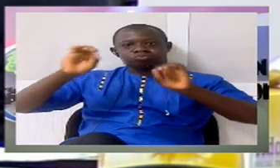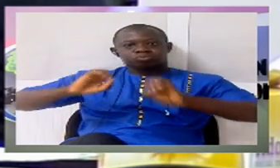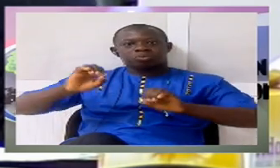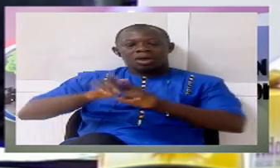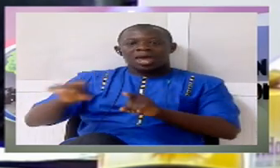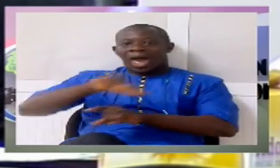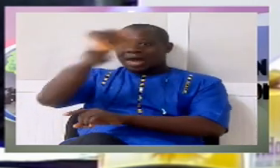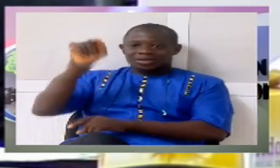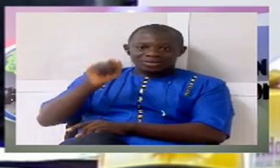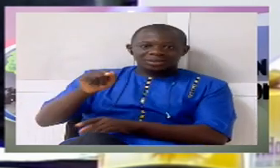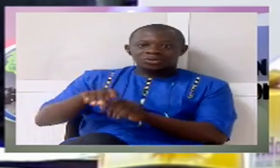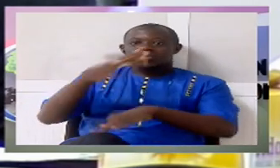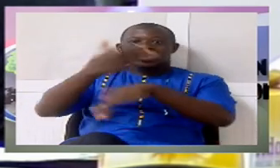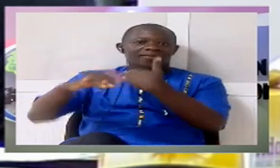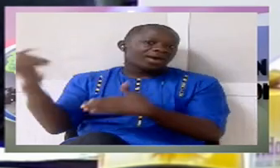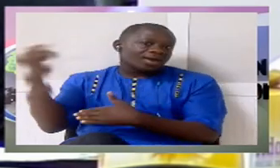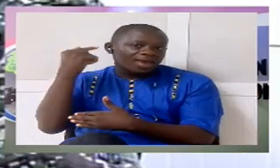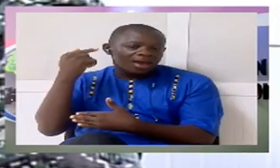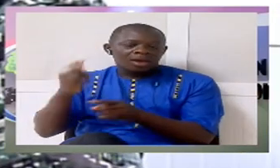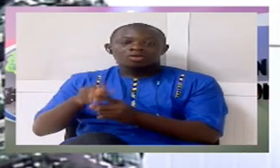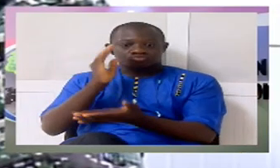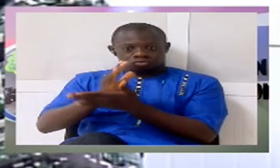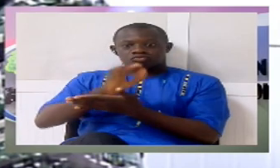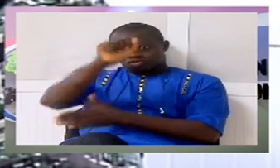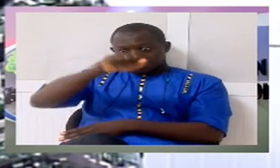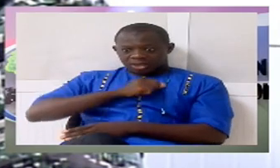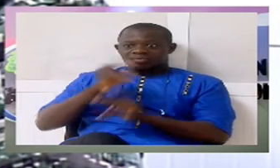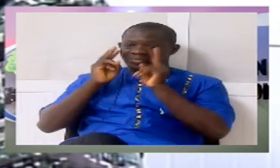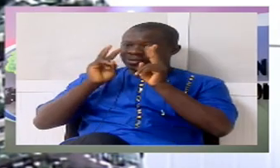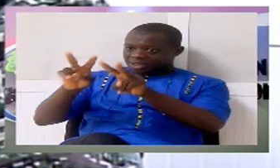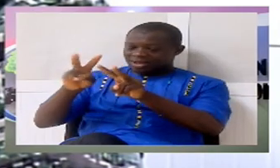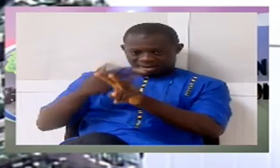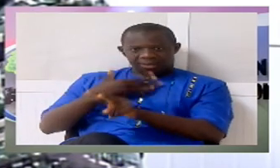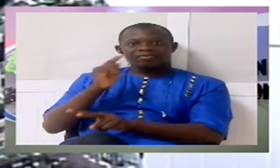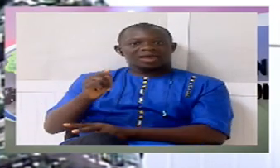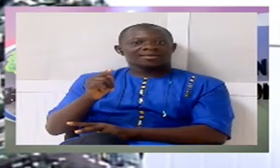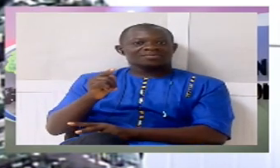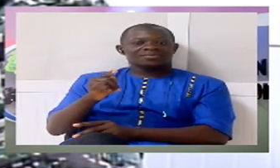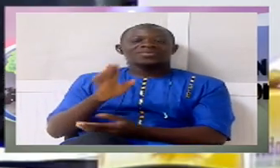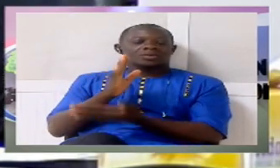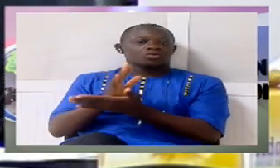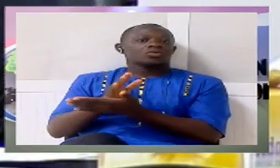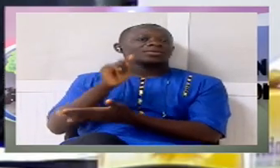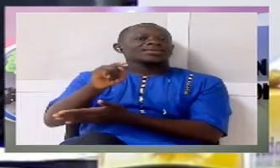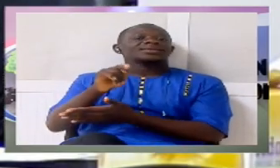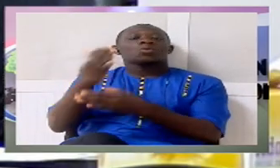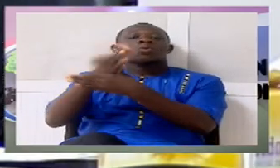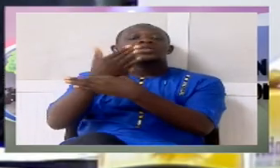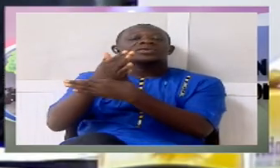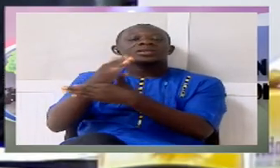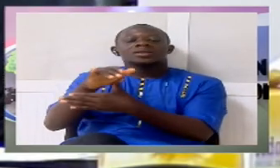you did not even hear it. You witnessed it. Bobo Almamo, Westfield. That was Almamo at Westfield. Bobo mom emulo chide garek dan ko